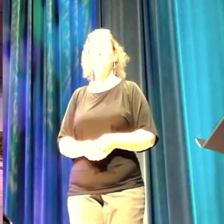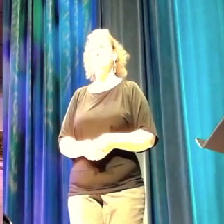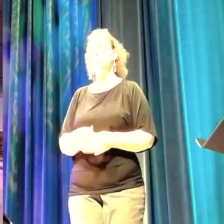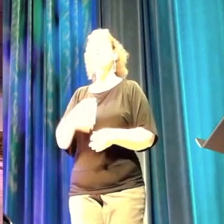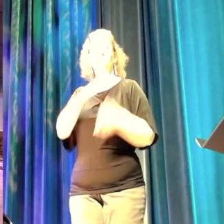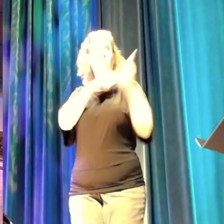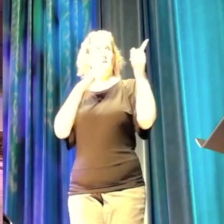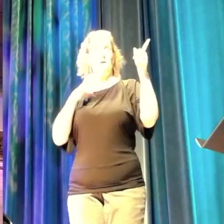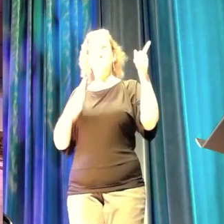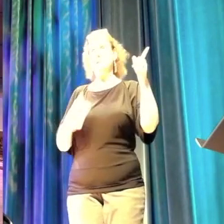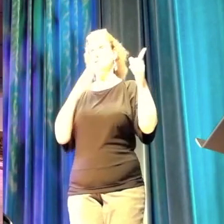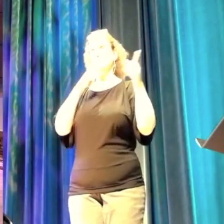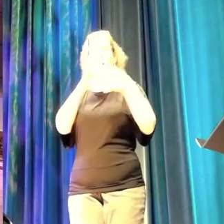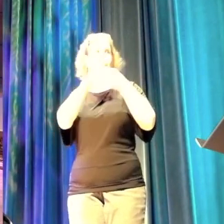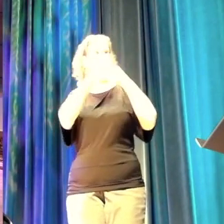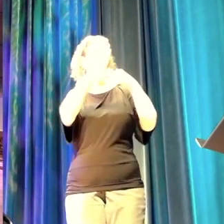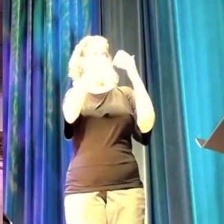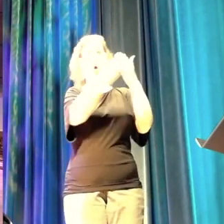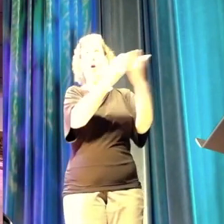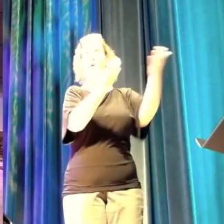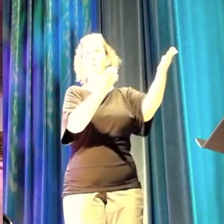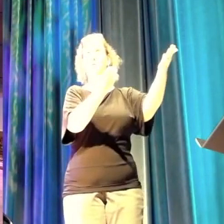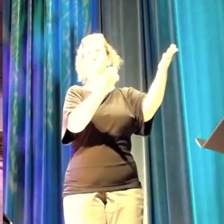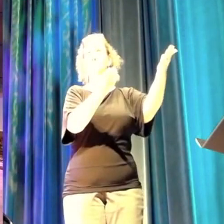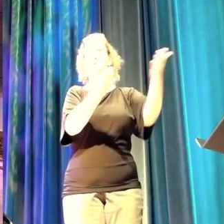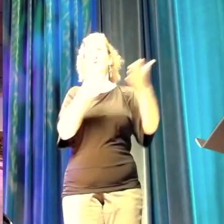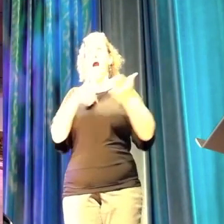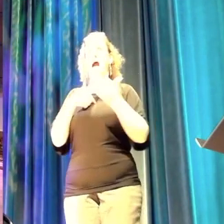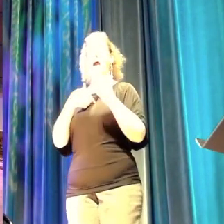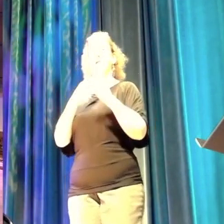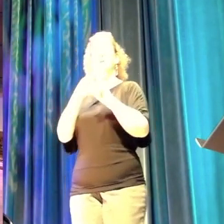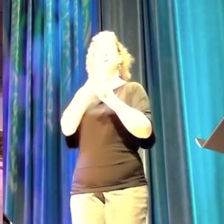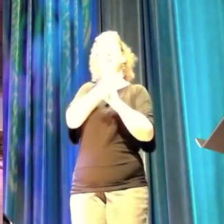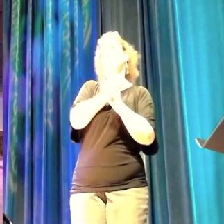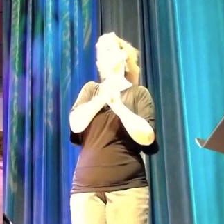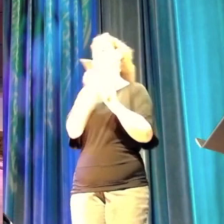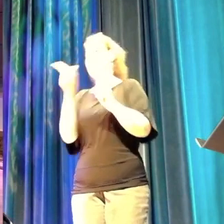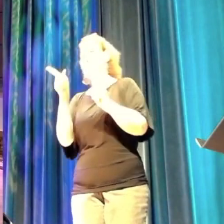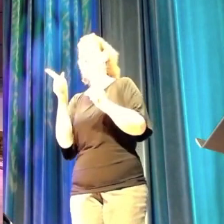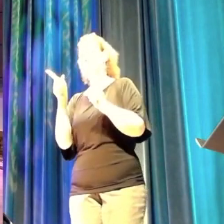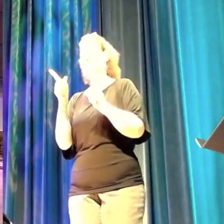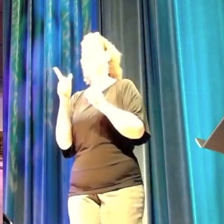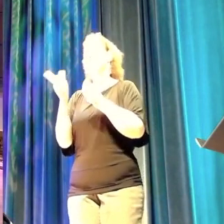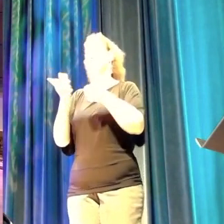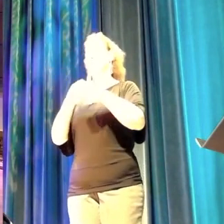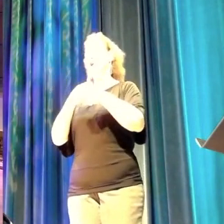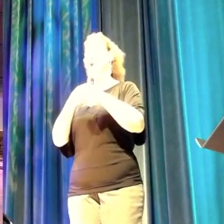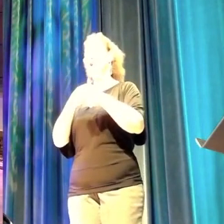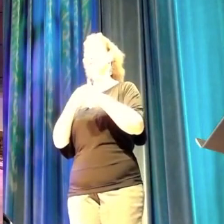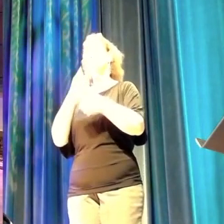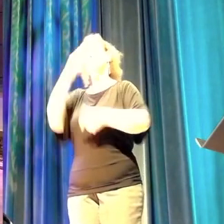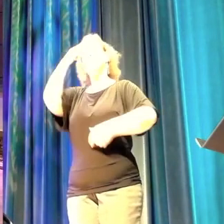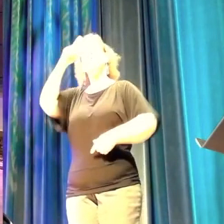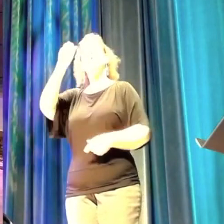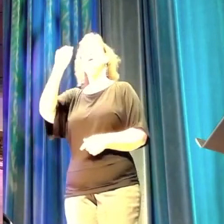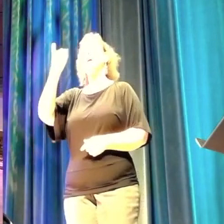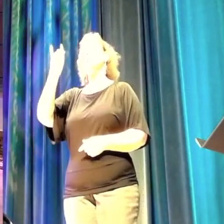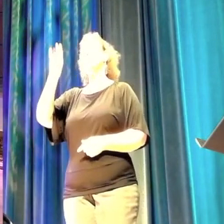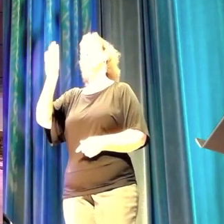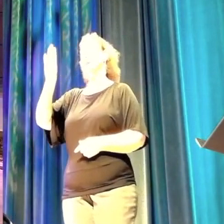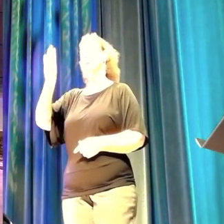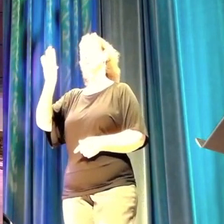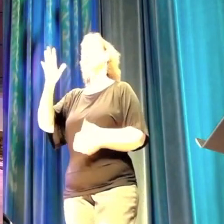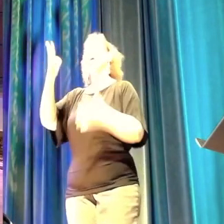Commissioner said it all. Let me go in a little bit of a different direction. First, let me say that on behalf of AIDB, I want